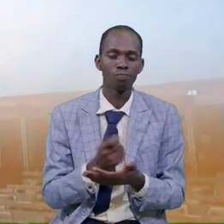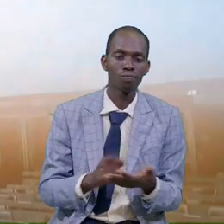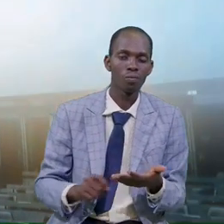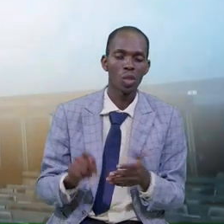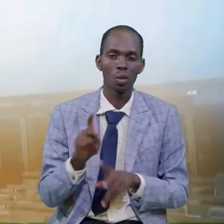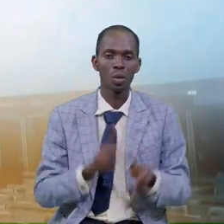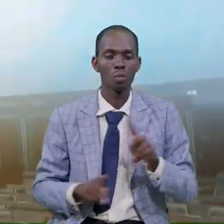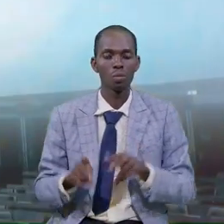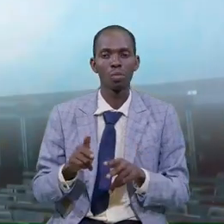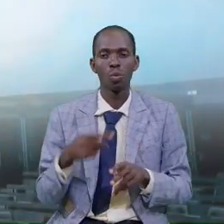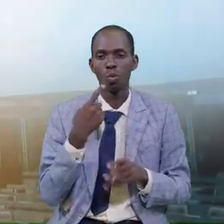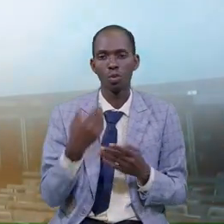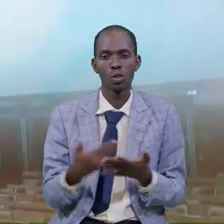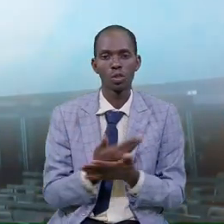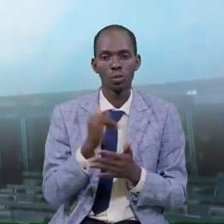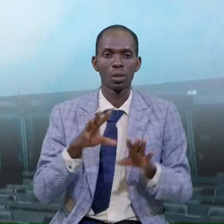Christ.